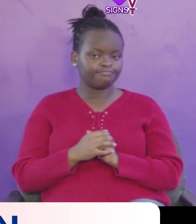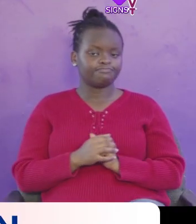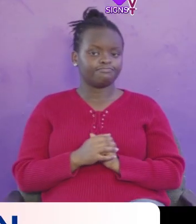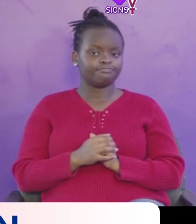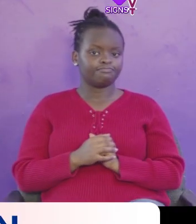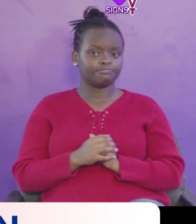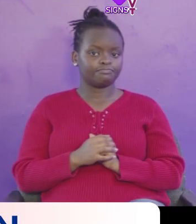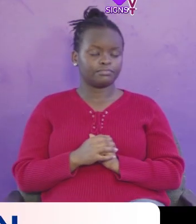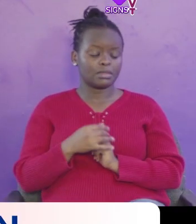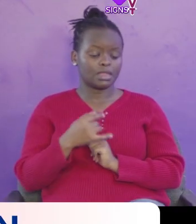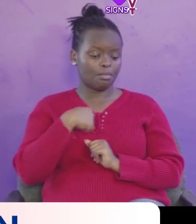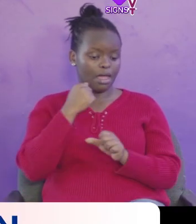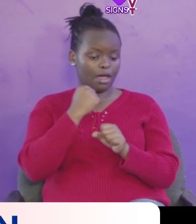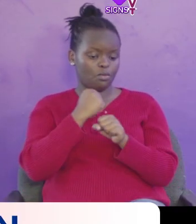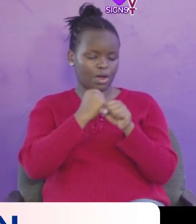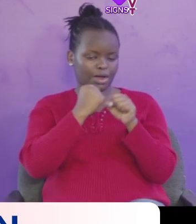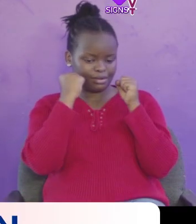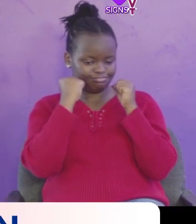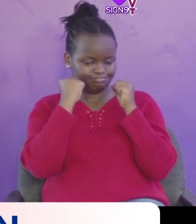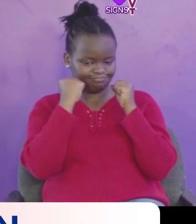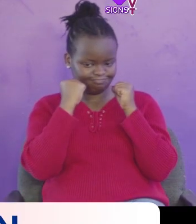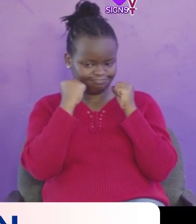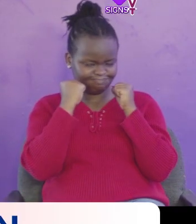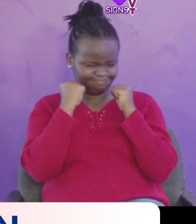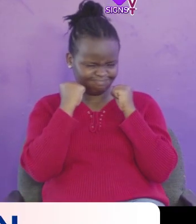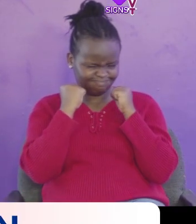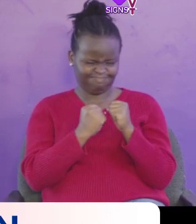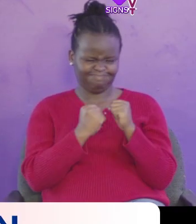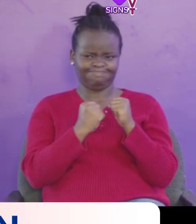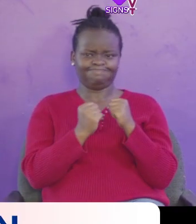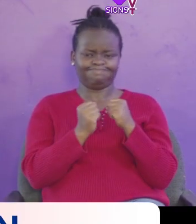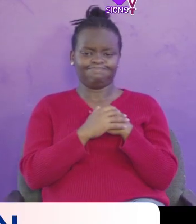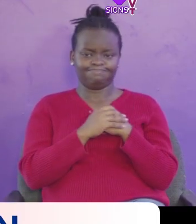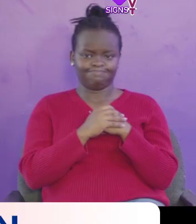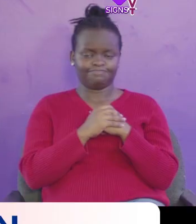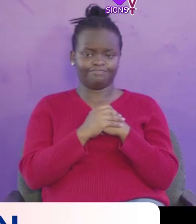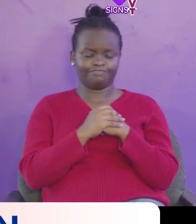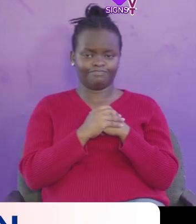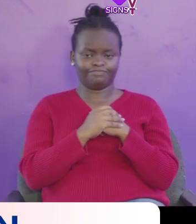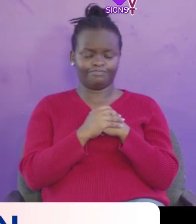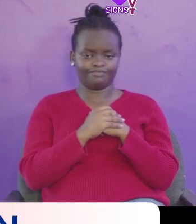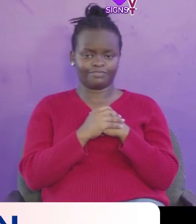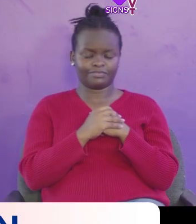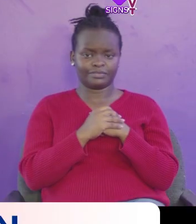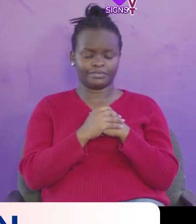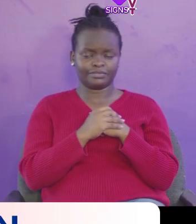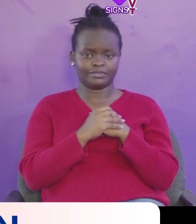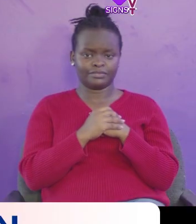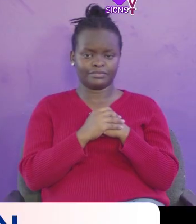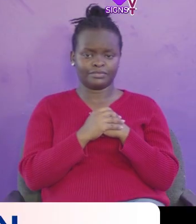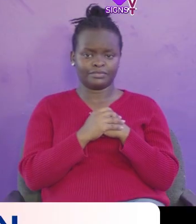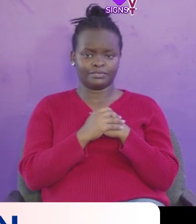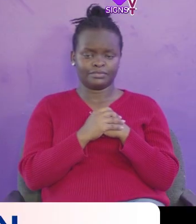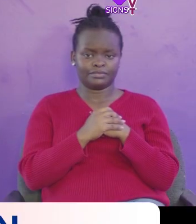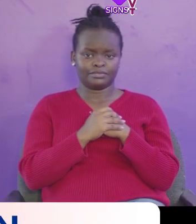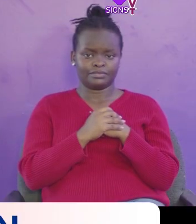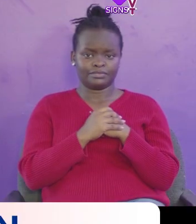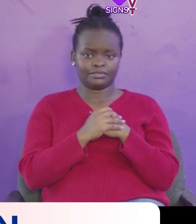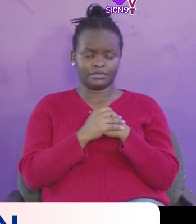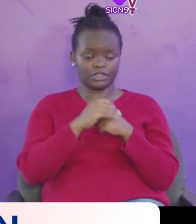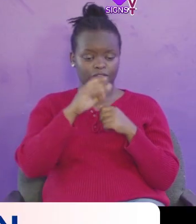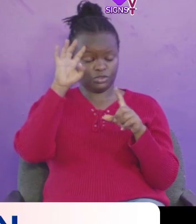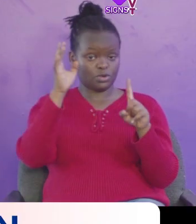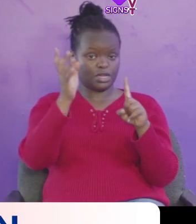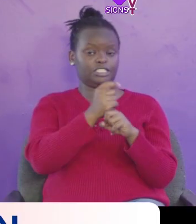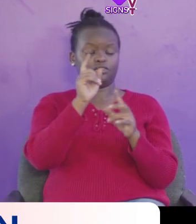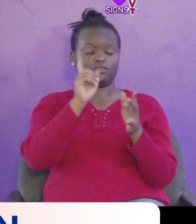I worked hard. Yeah. Sorry. Yeah. Oh, I should also sip mine. I worked hard to achieve what I